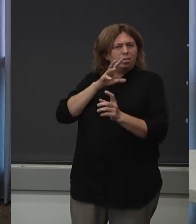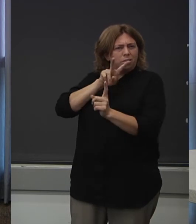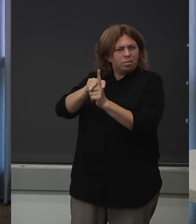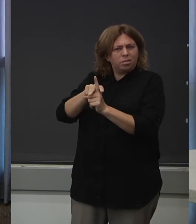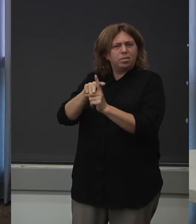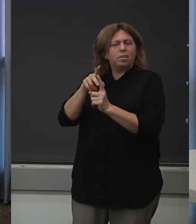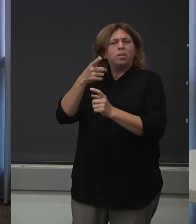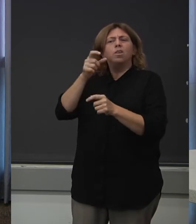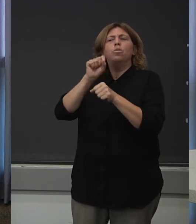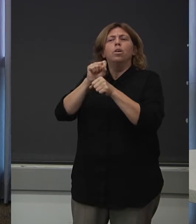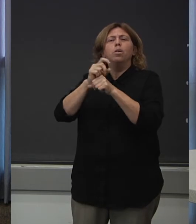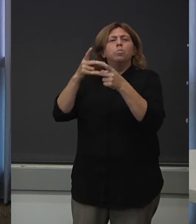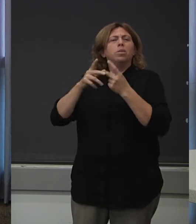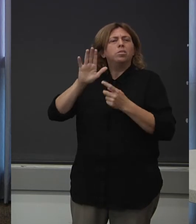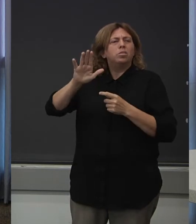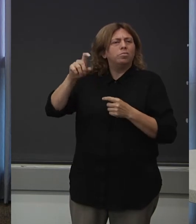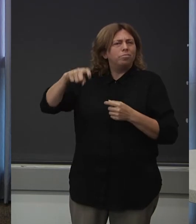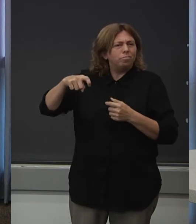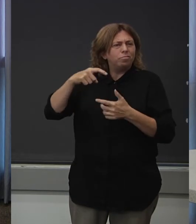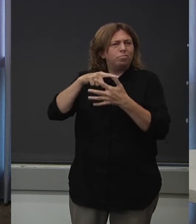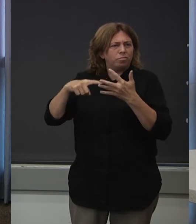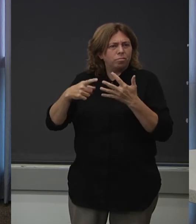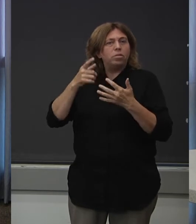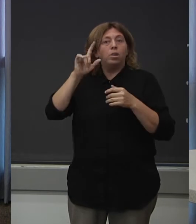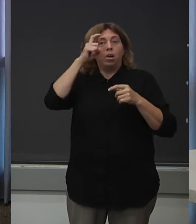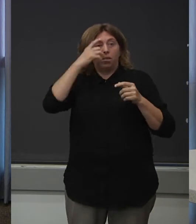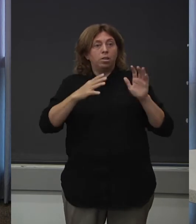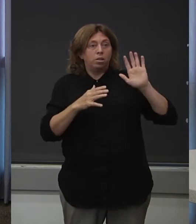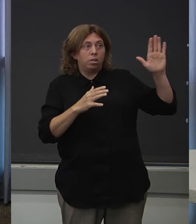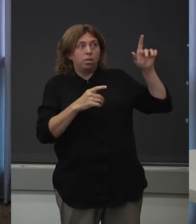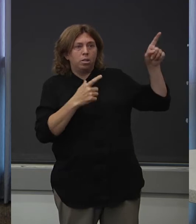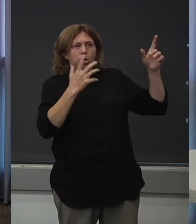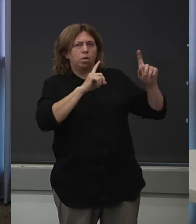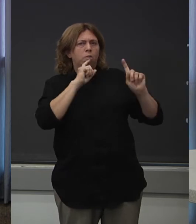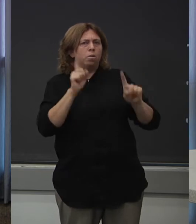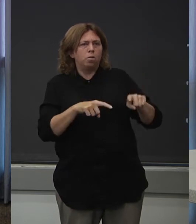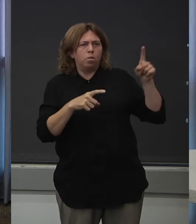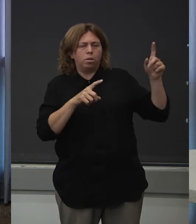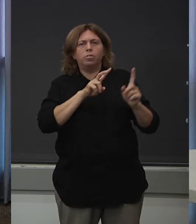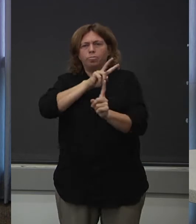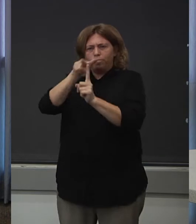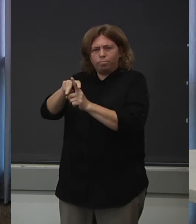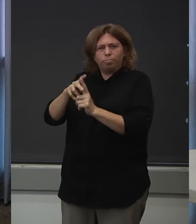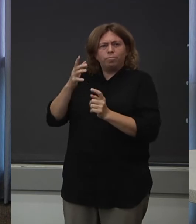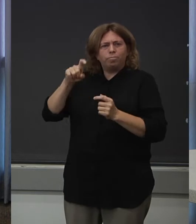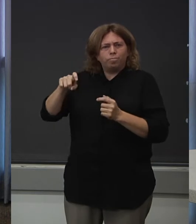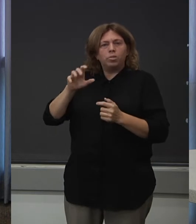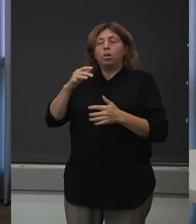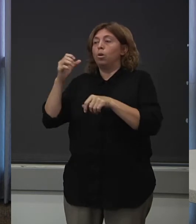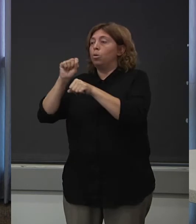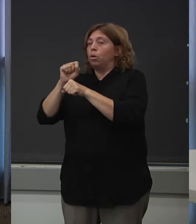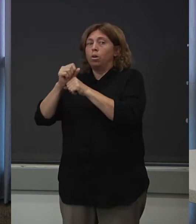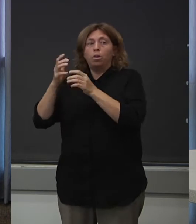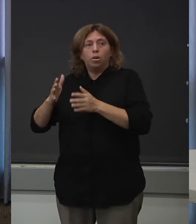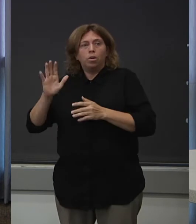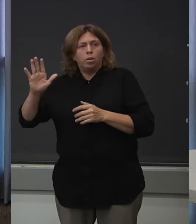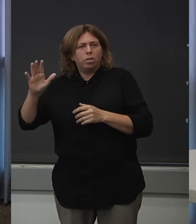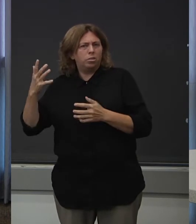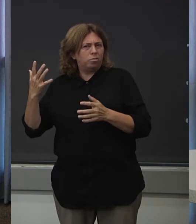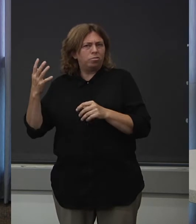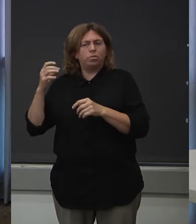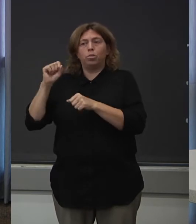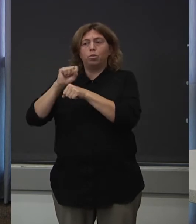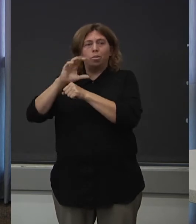the governor in the various executive orders as it relates to worker exposure to the hazards of COVID-19,